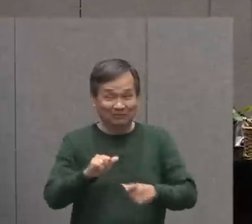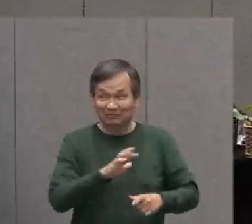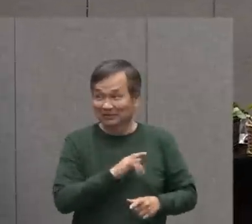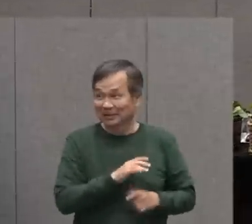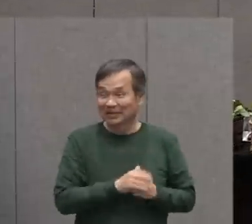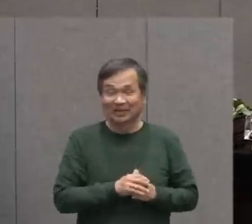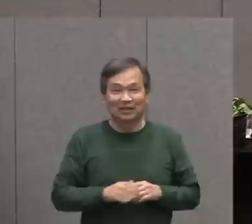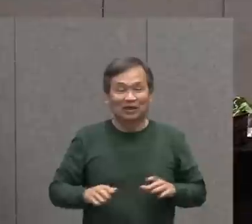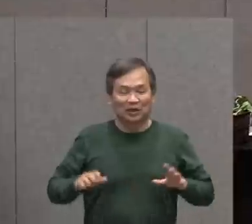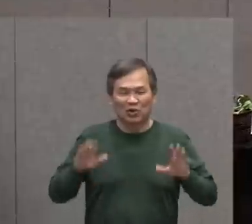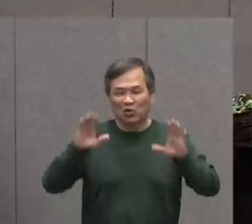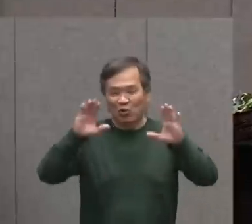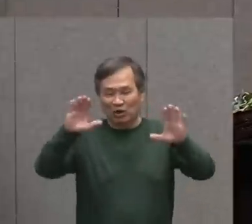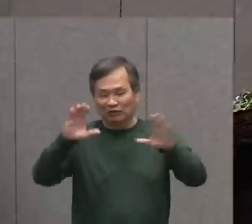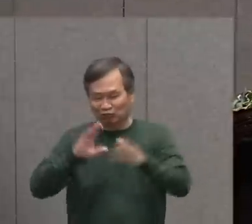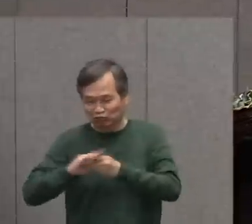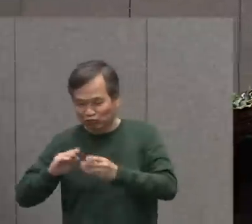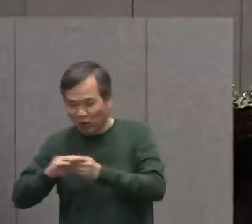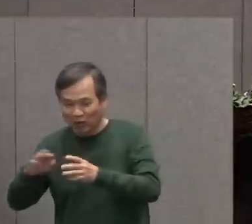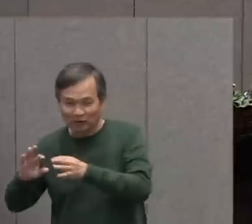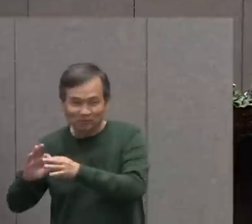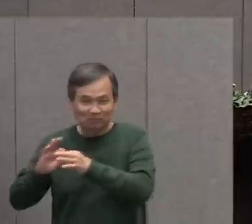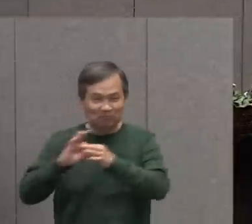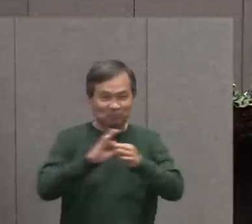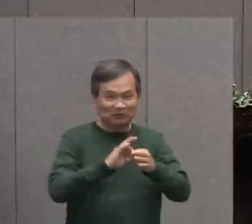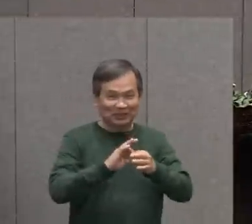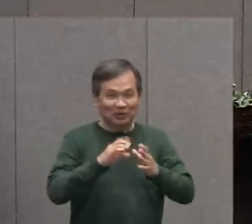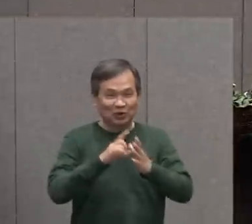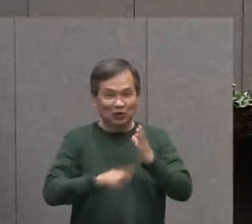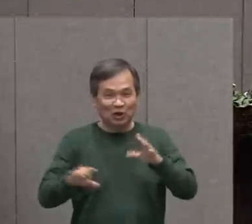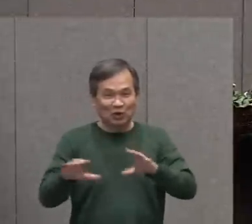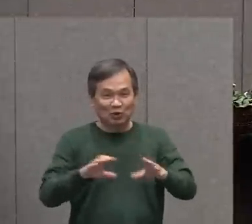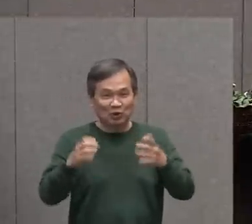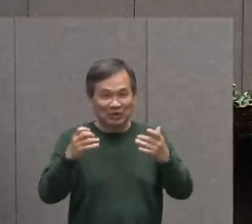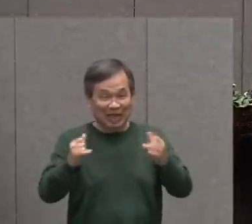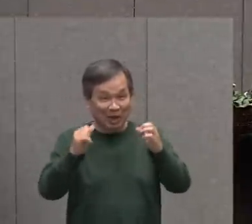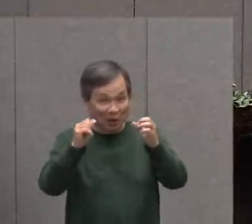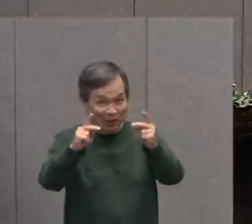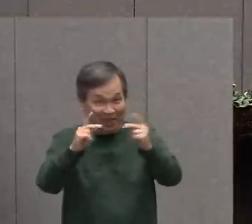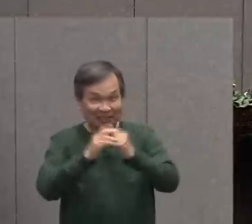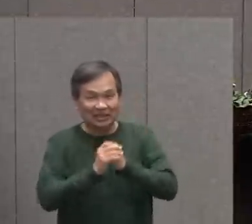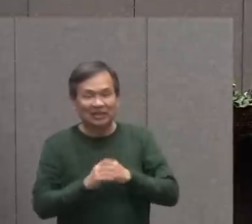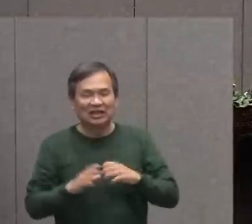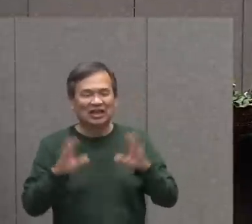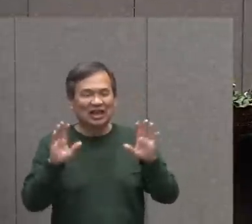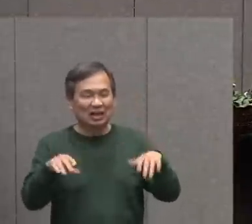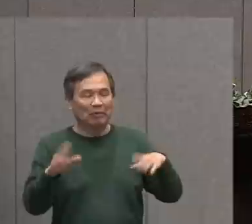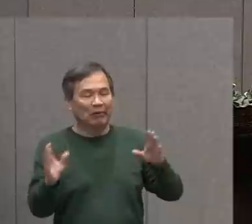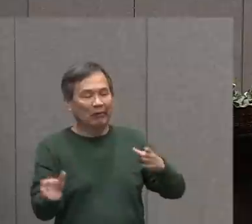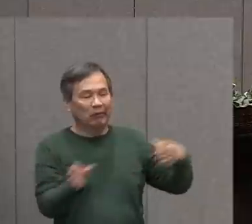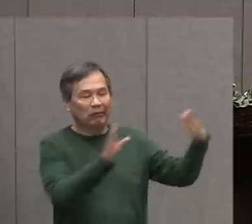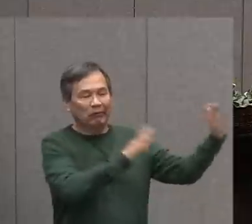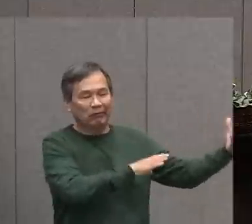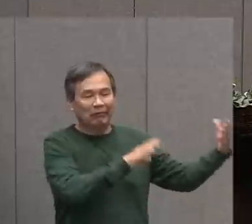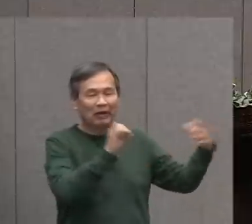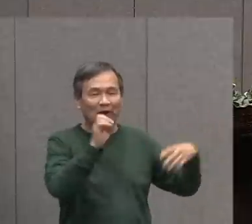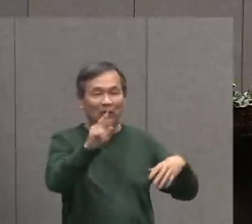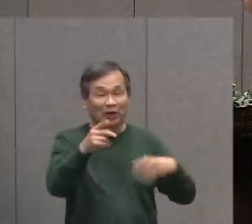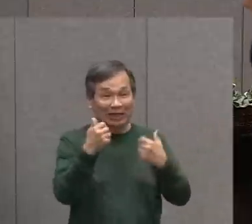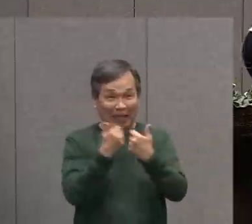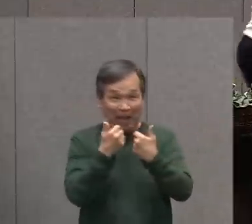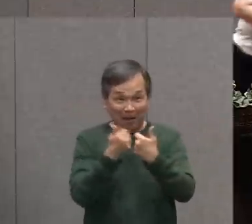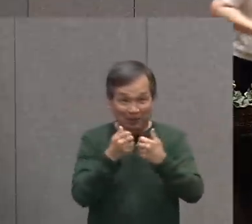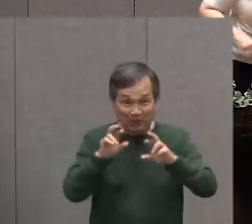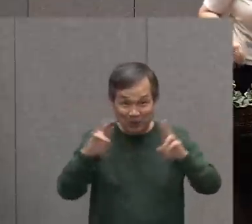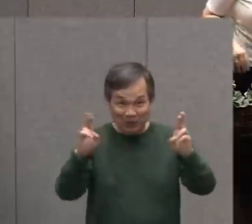going to be doing right now. I'm just going to put this kind of back over here to the side, so we'll have that. So the game that we're going